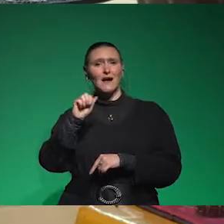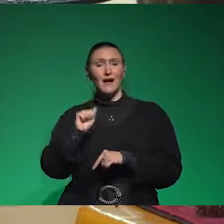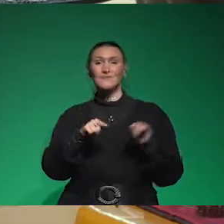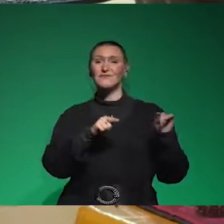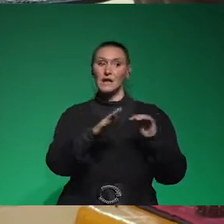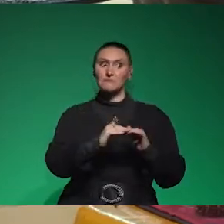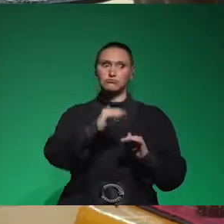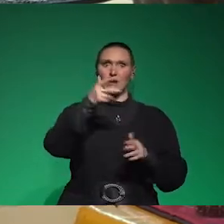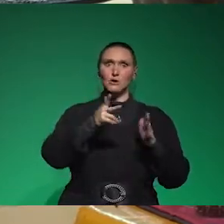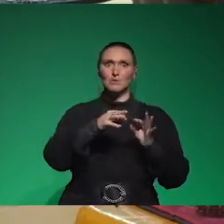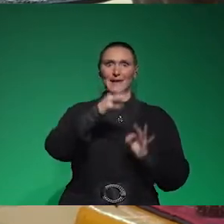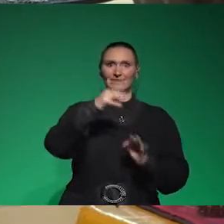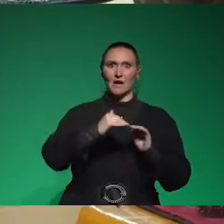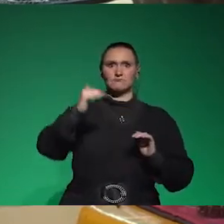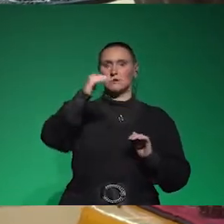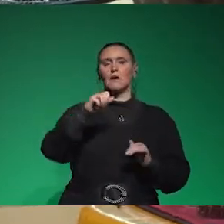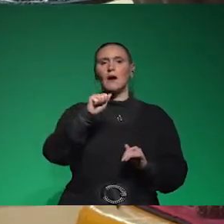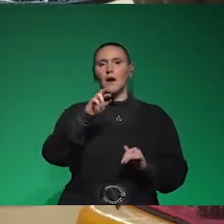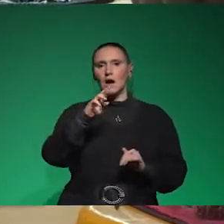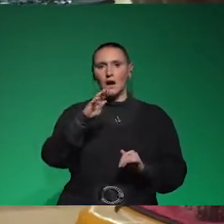Next slide.